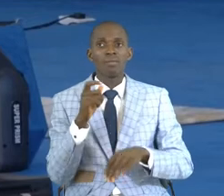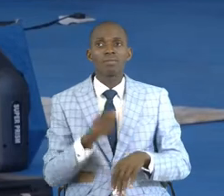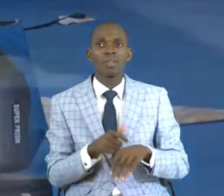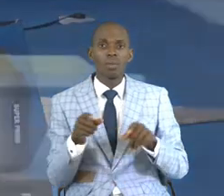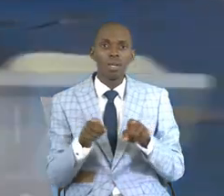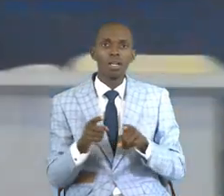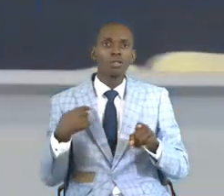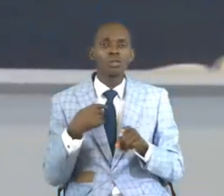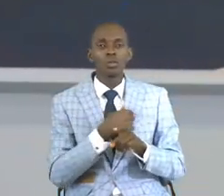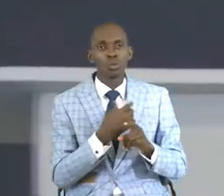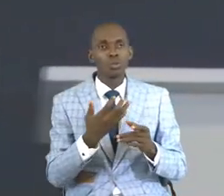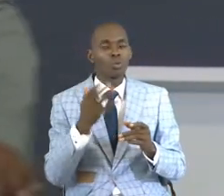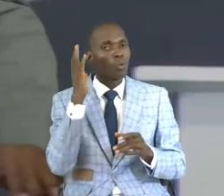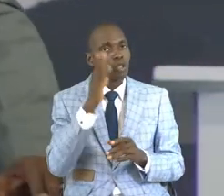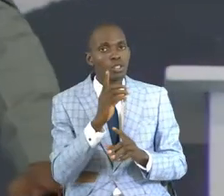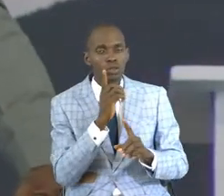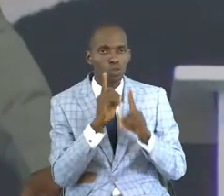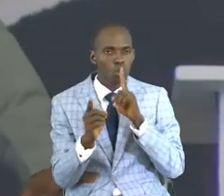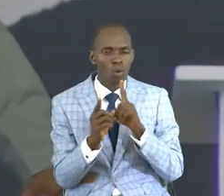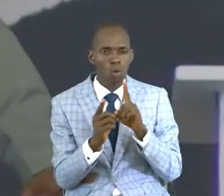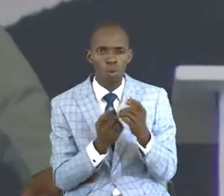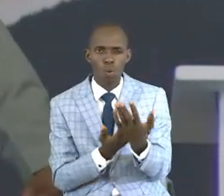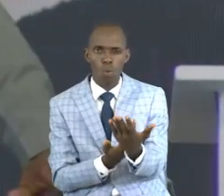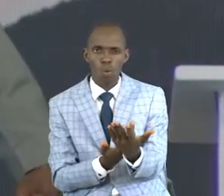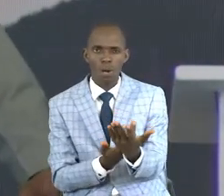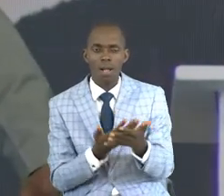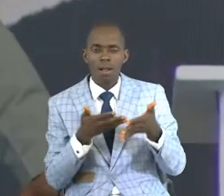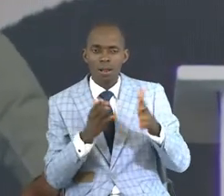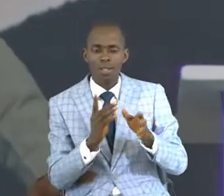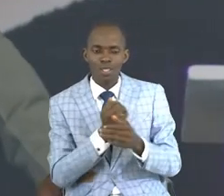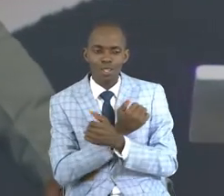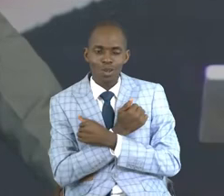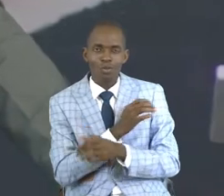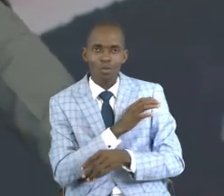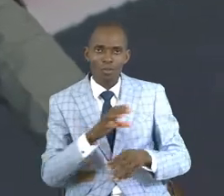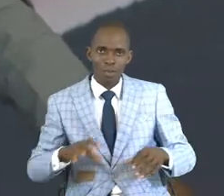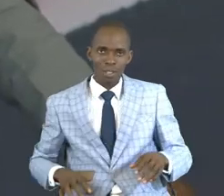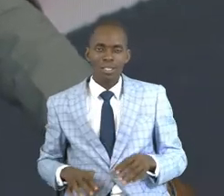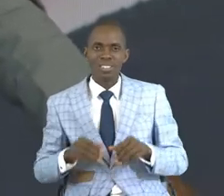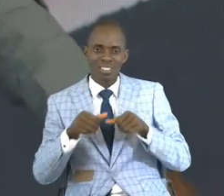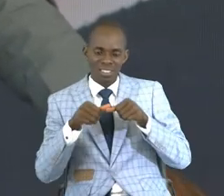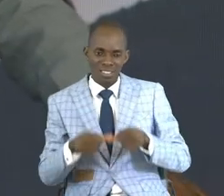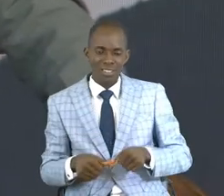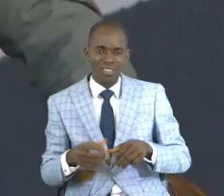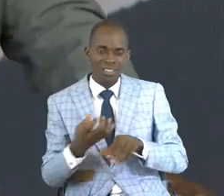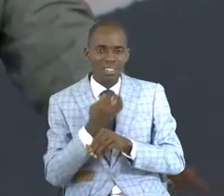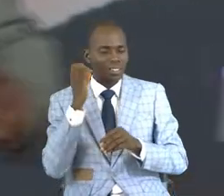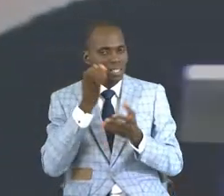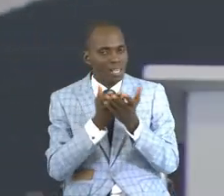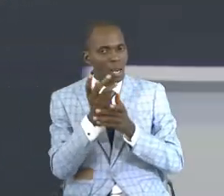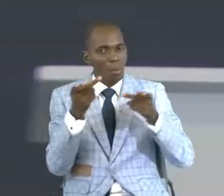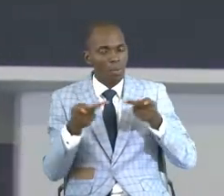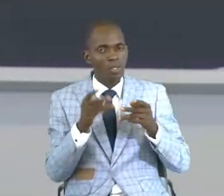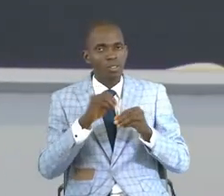to talk, hold on, let the love of Christ stay in its right place. Every